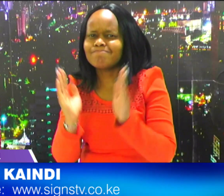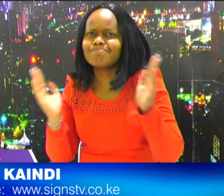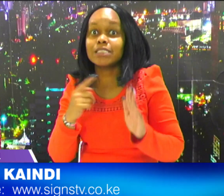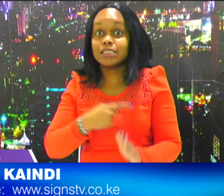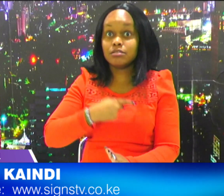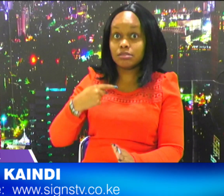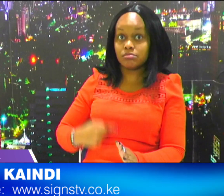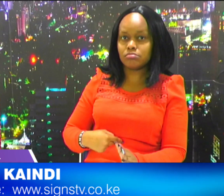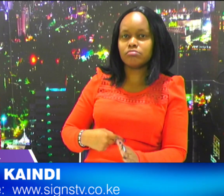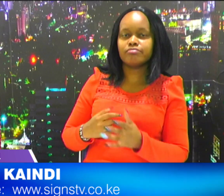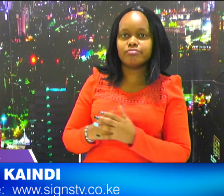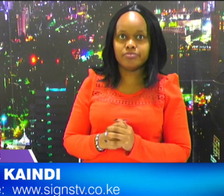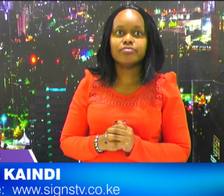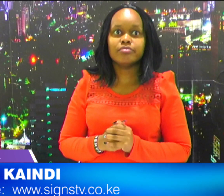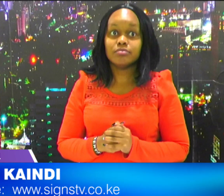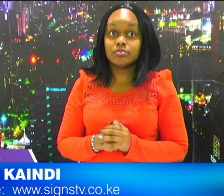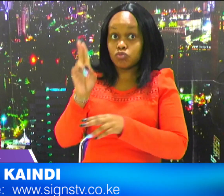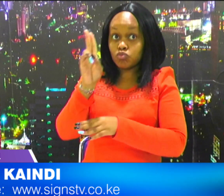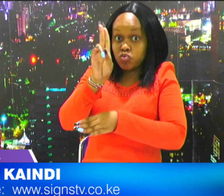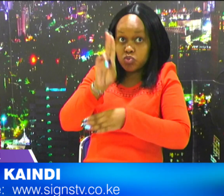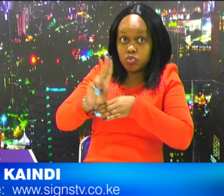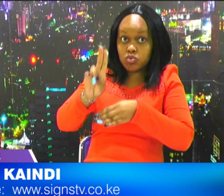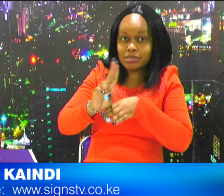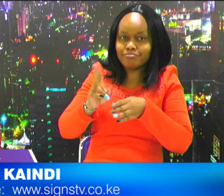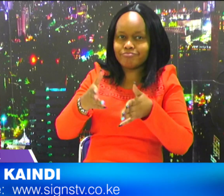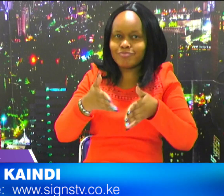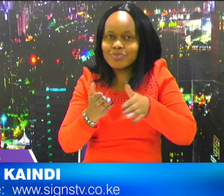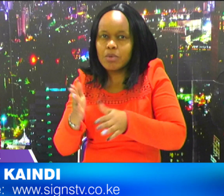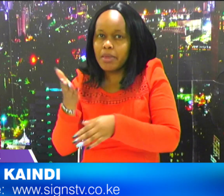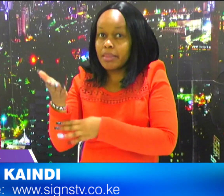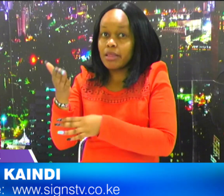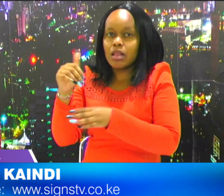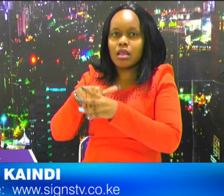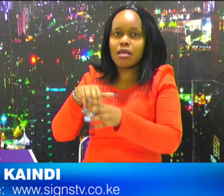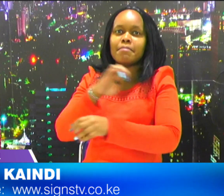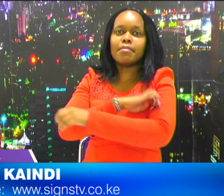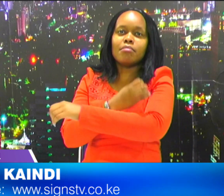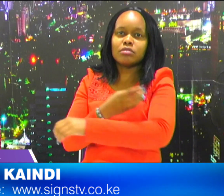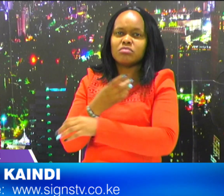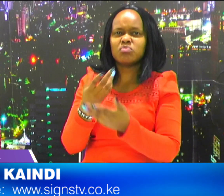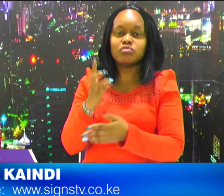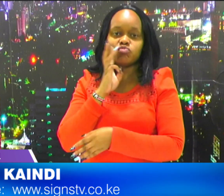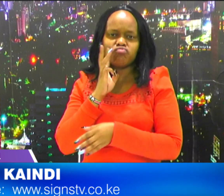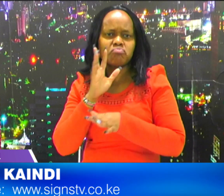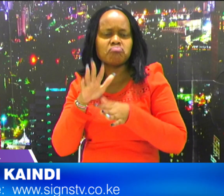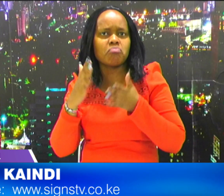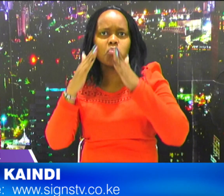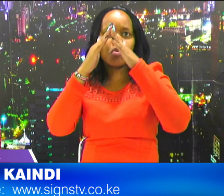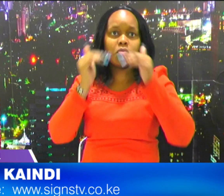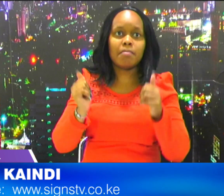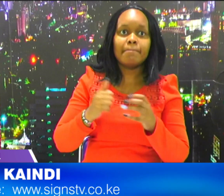and other senior Chinese officials and urged Chinese investors to exploit